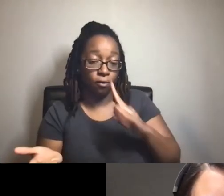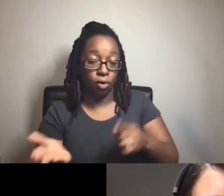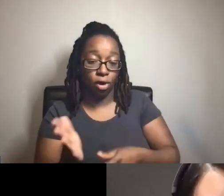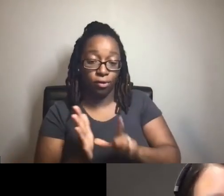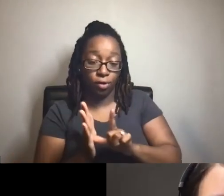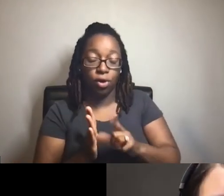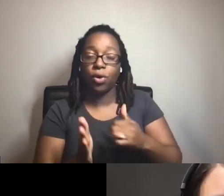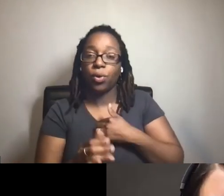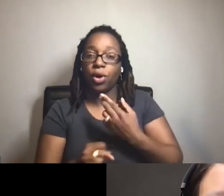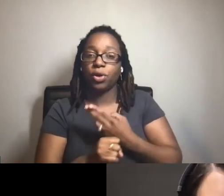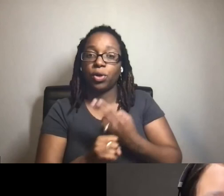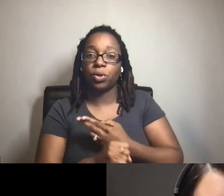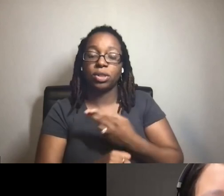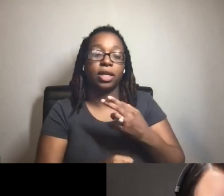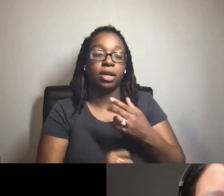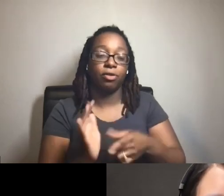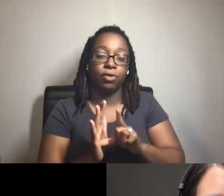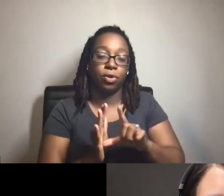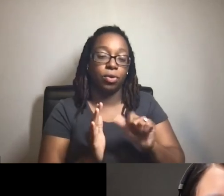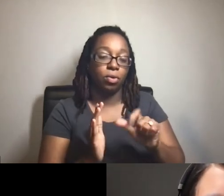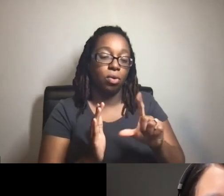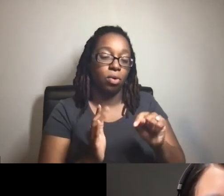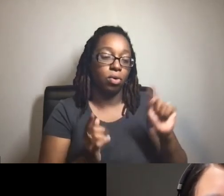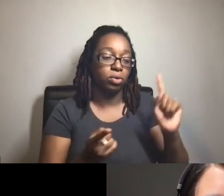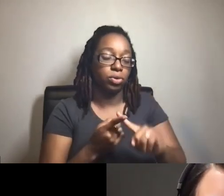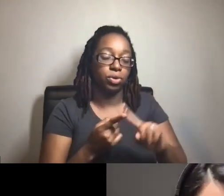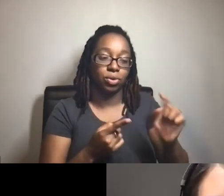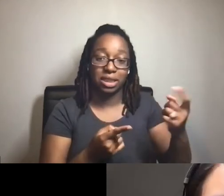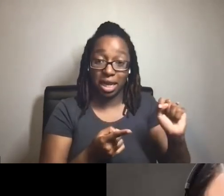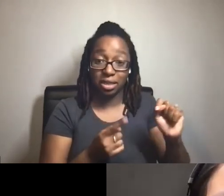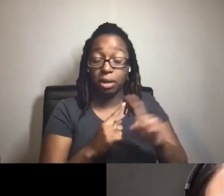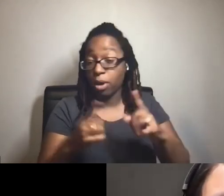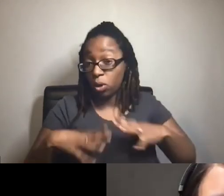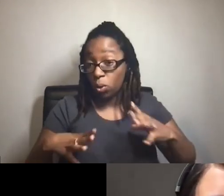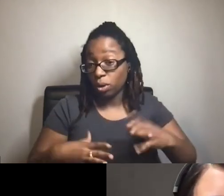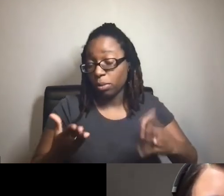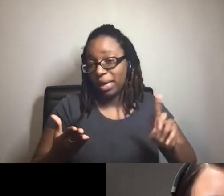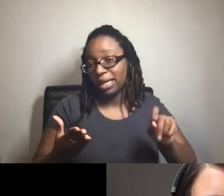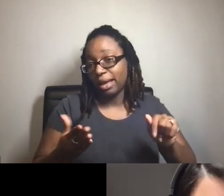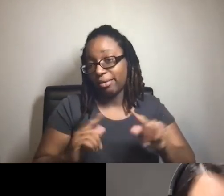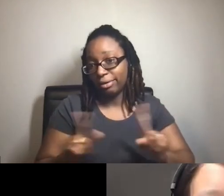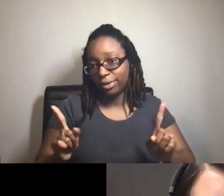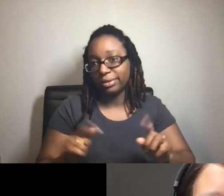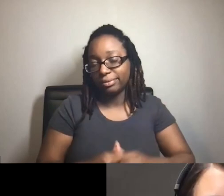review text to augment it. With clothing, there might be other types of data we might possibly be able to use.